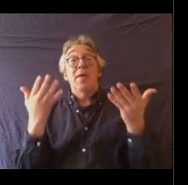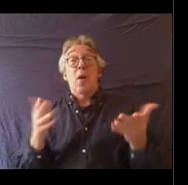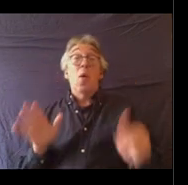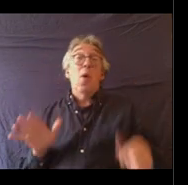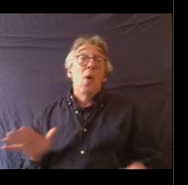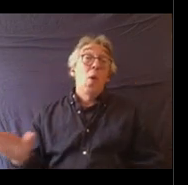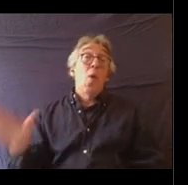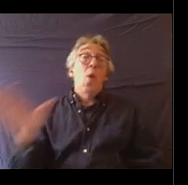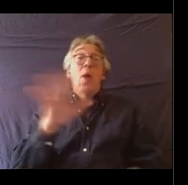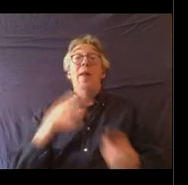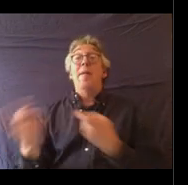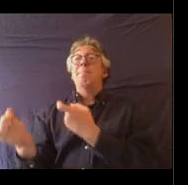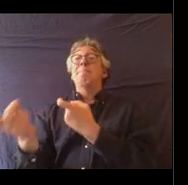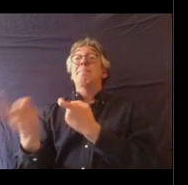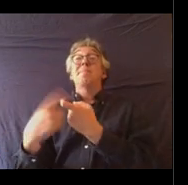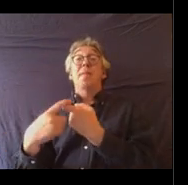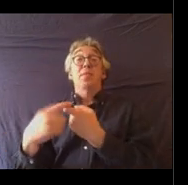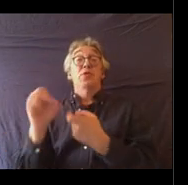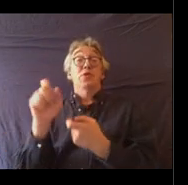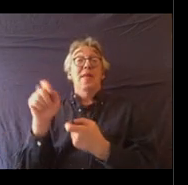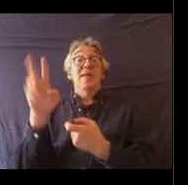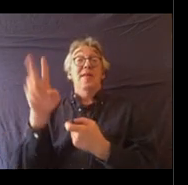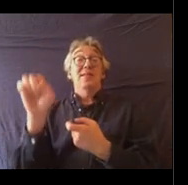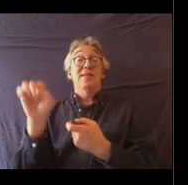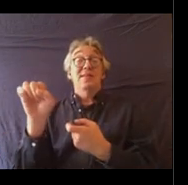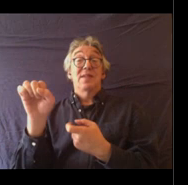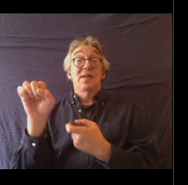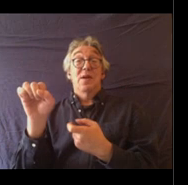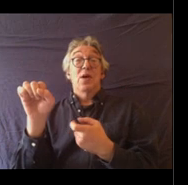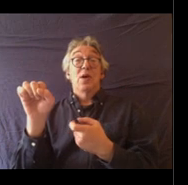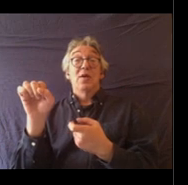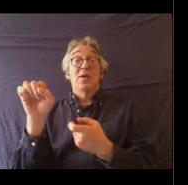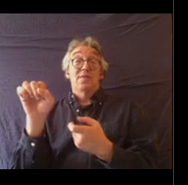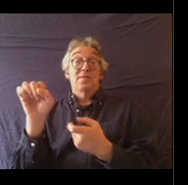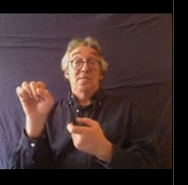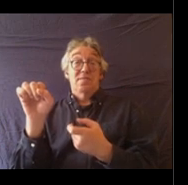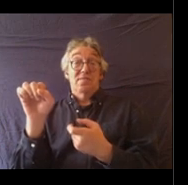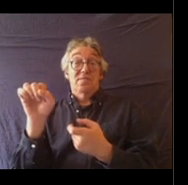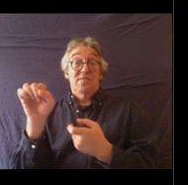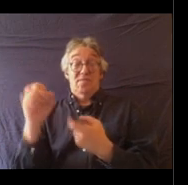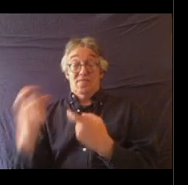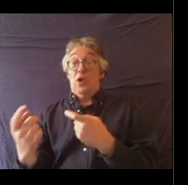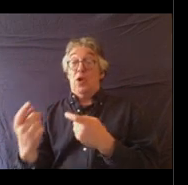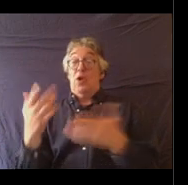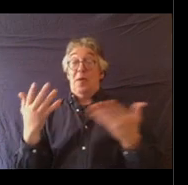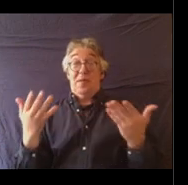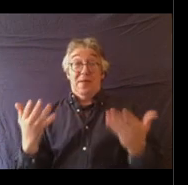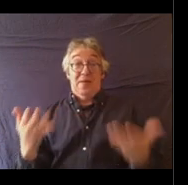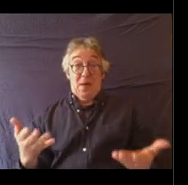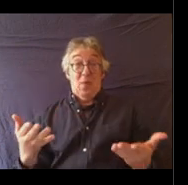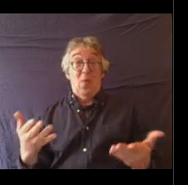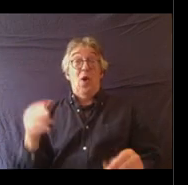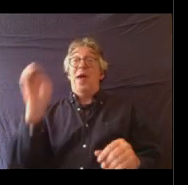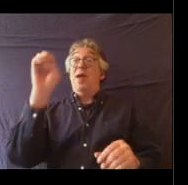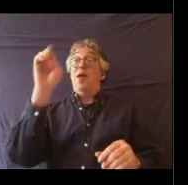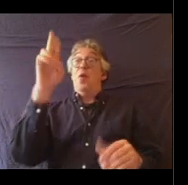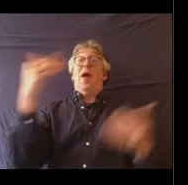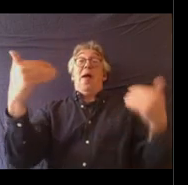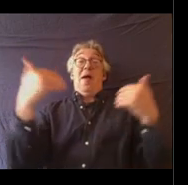not applicable directly like a regulation, but it's the member states who have to transpose it in their